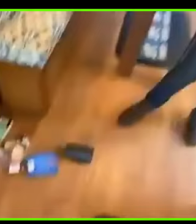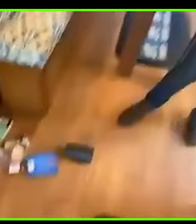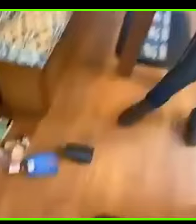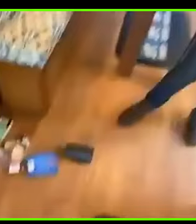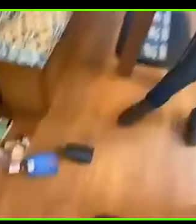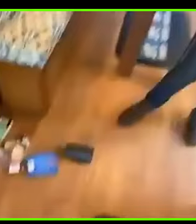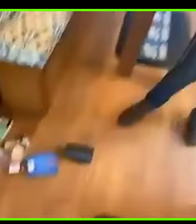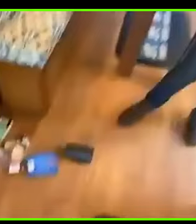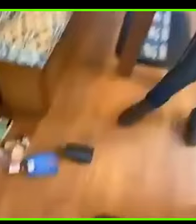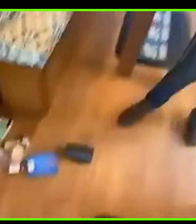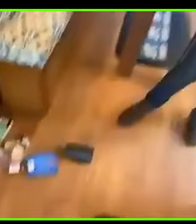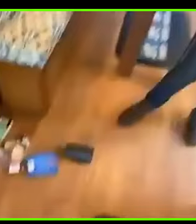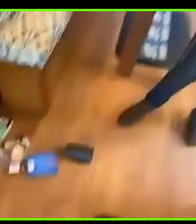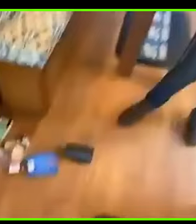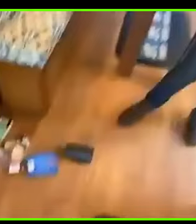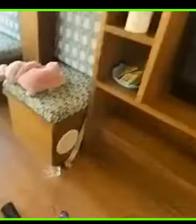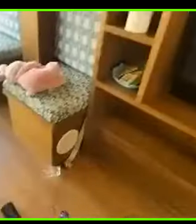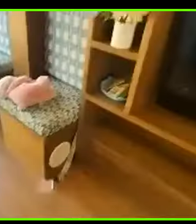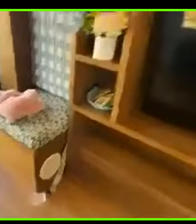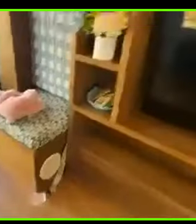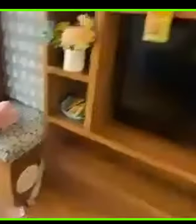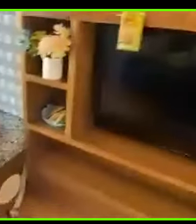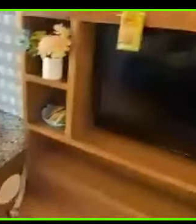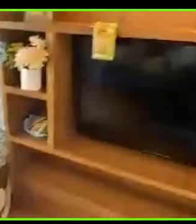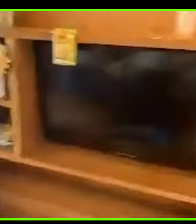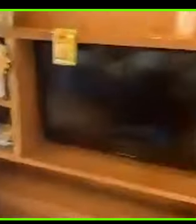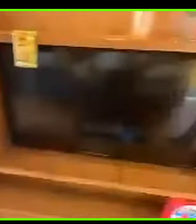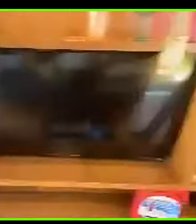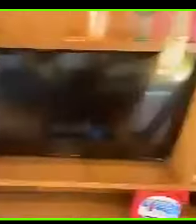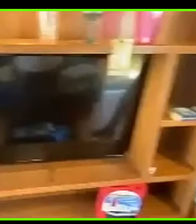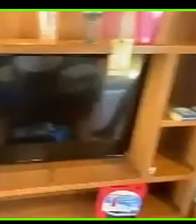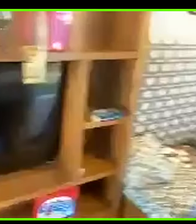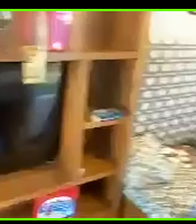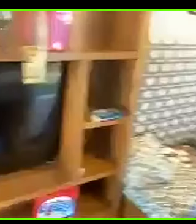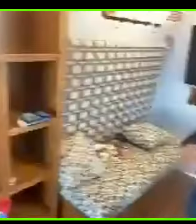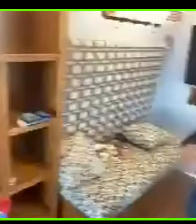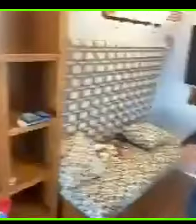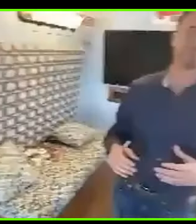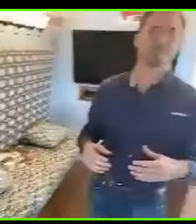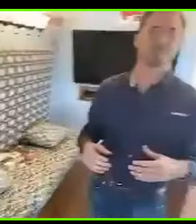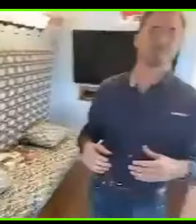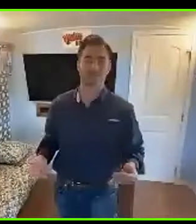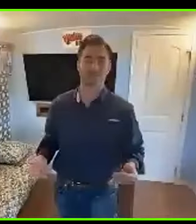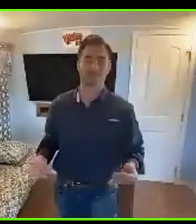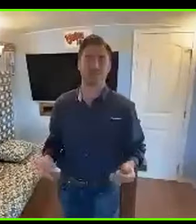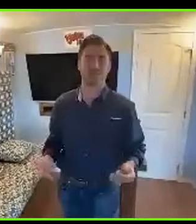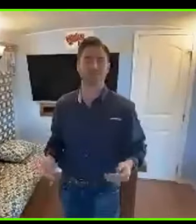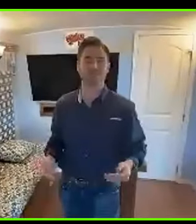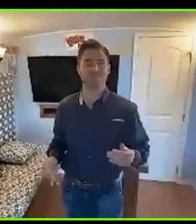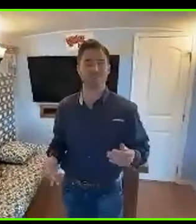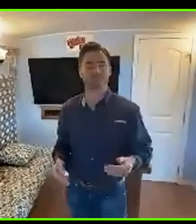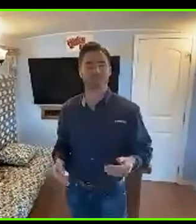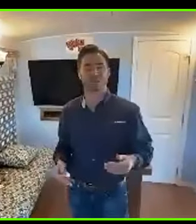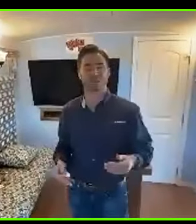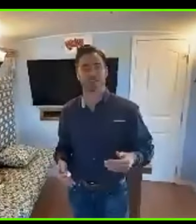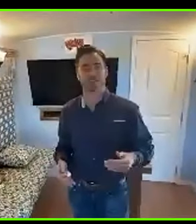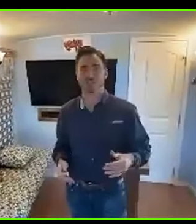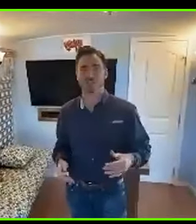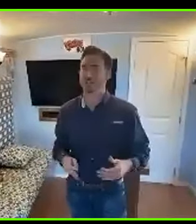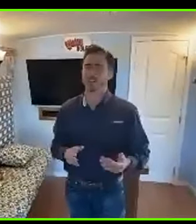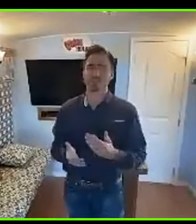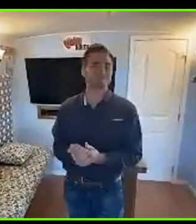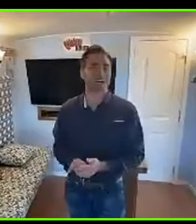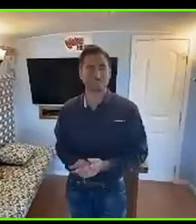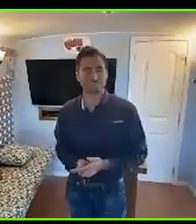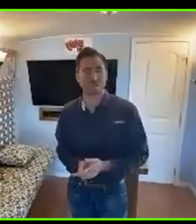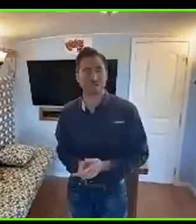This is going to be all of your glass items, all of your breakables. So that's why it's so important to make sure that you guys are continuing to secure those